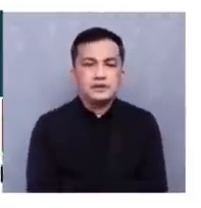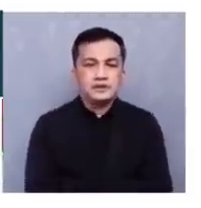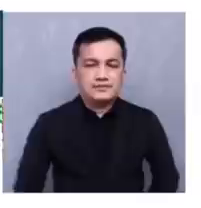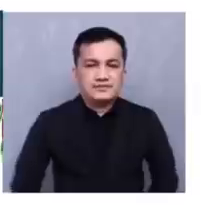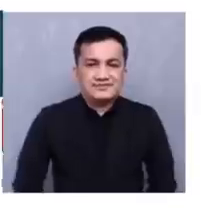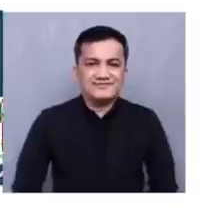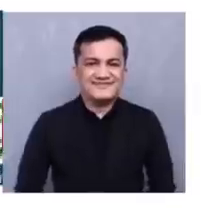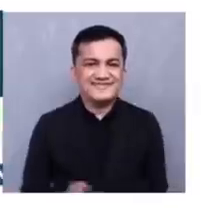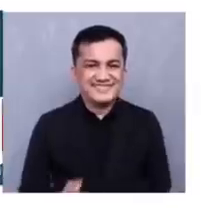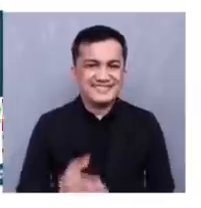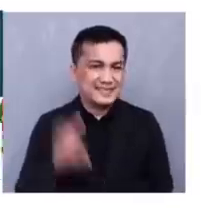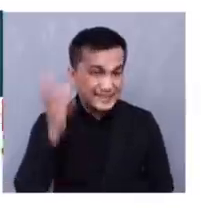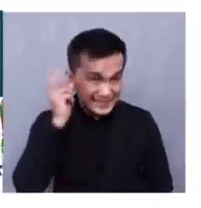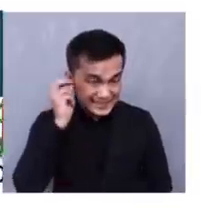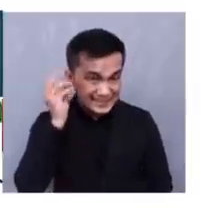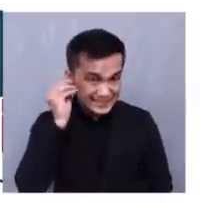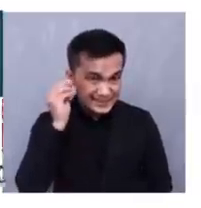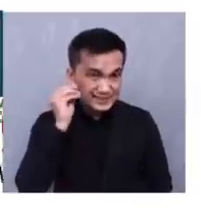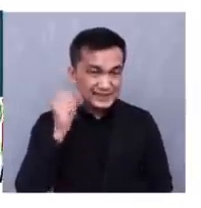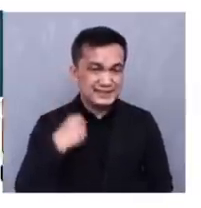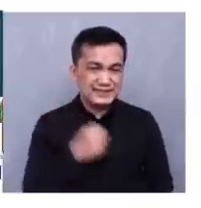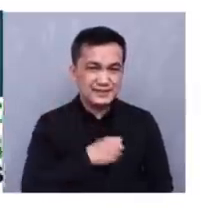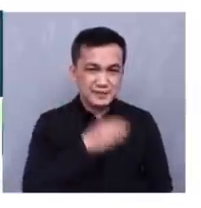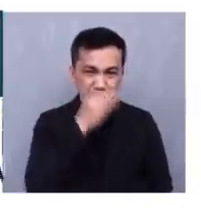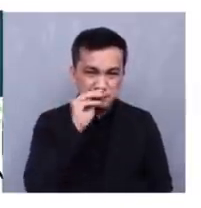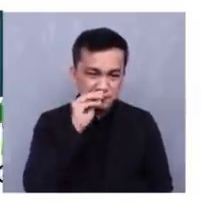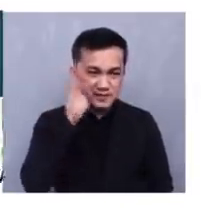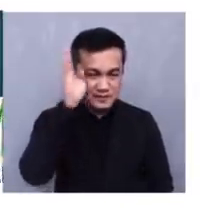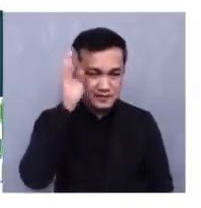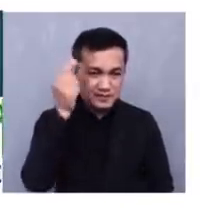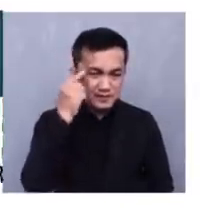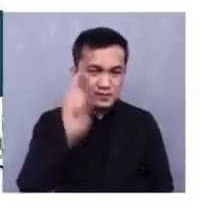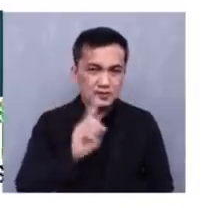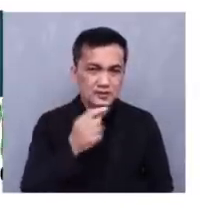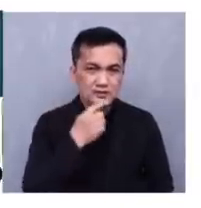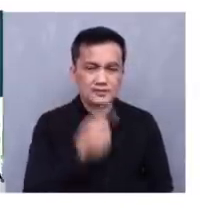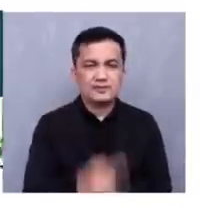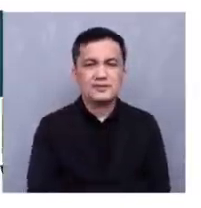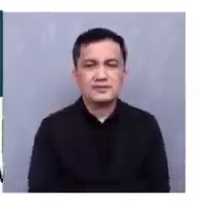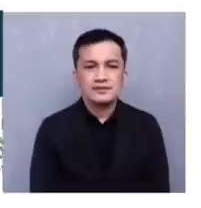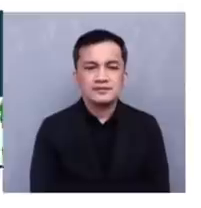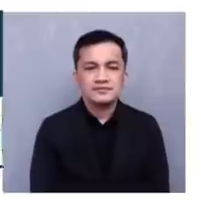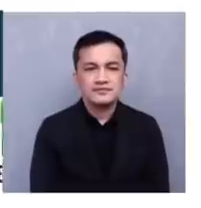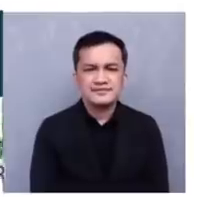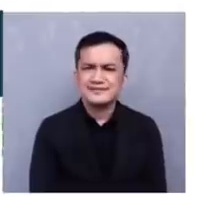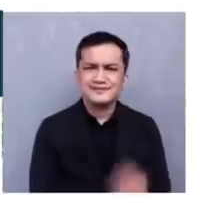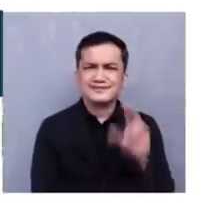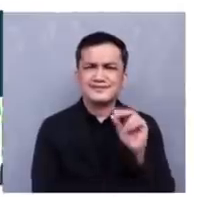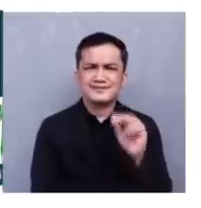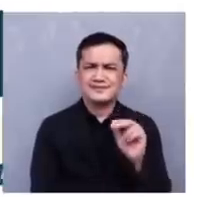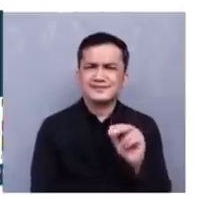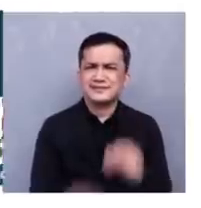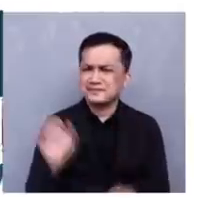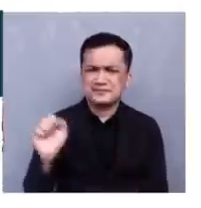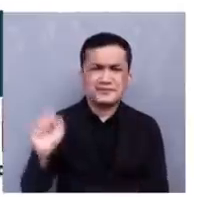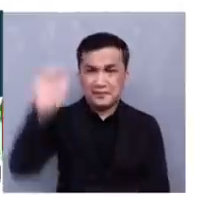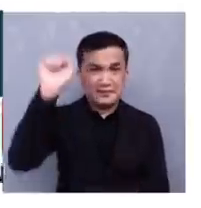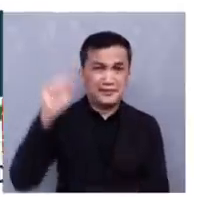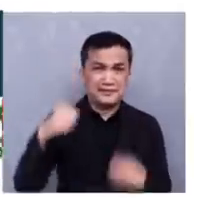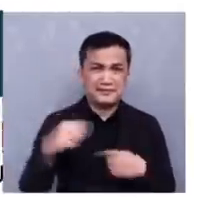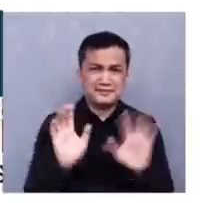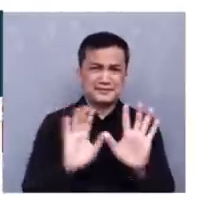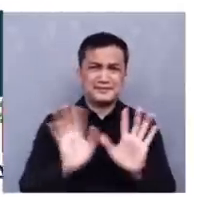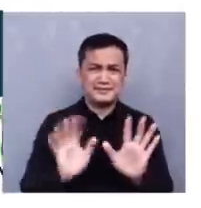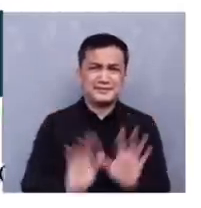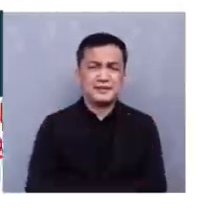Senator Pacquiao cha kay Senator Bongo after what you just said, Congressman. No naman, it's not an endorsement, but I'm just saying it objectively,